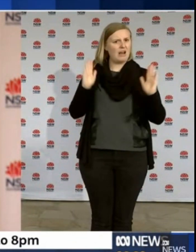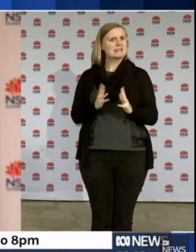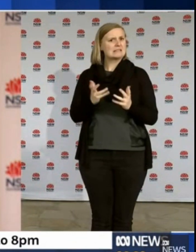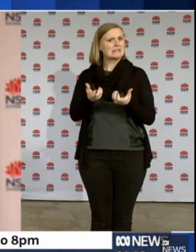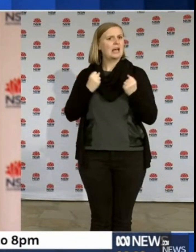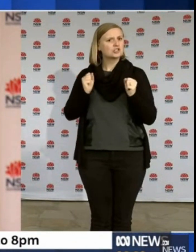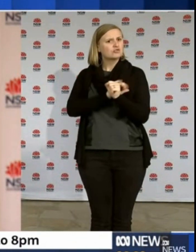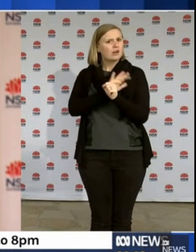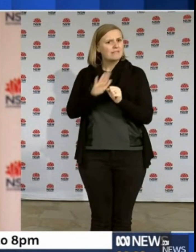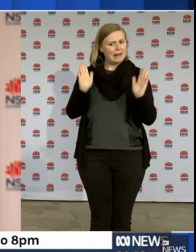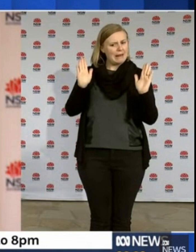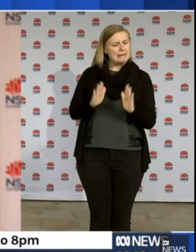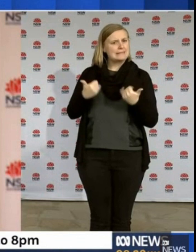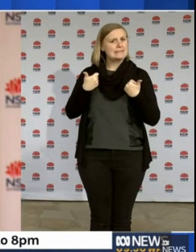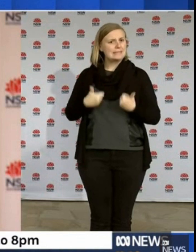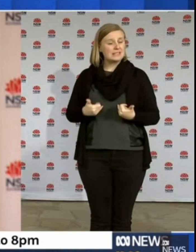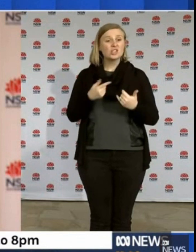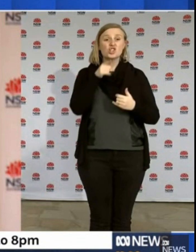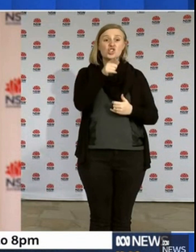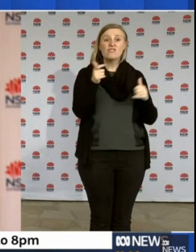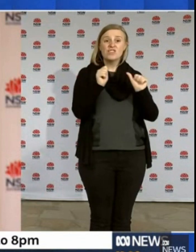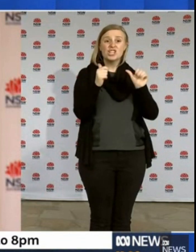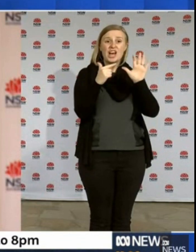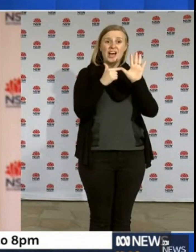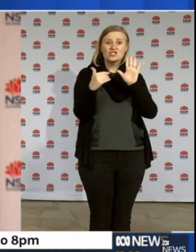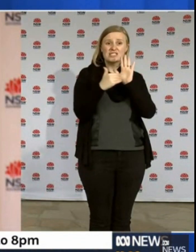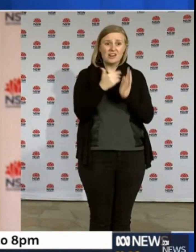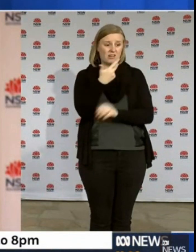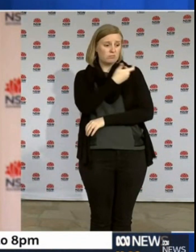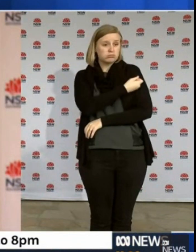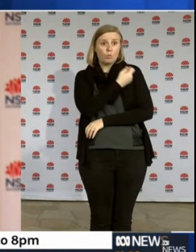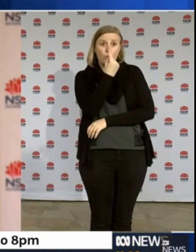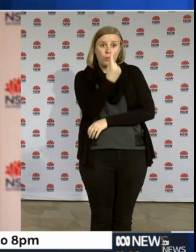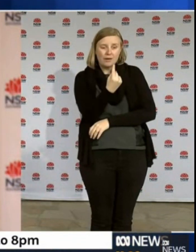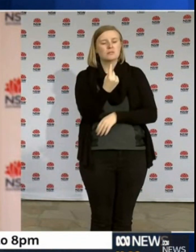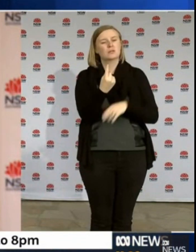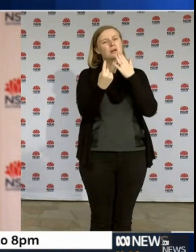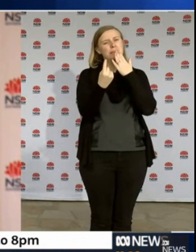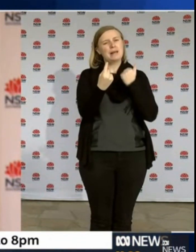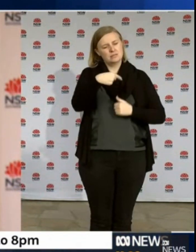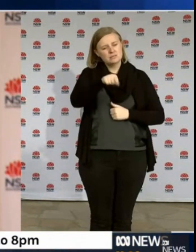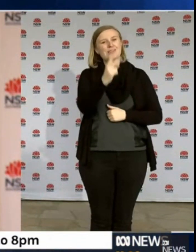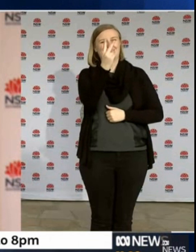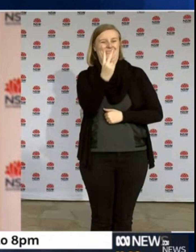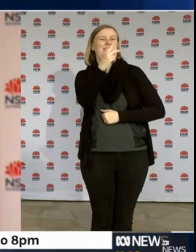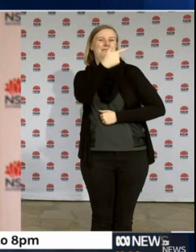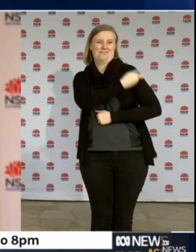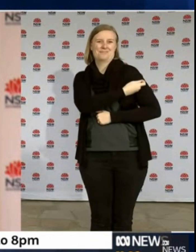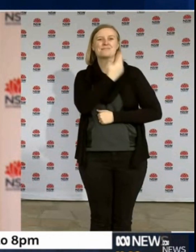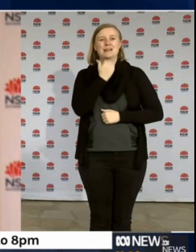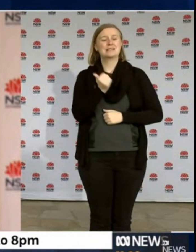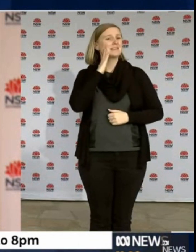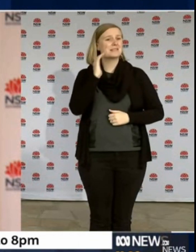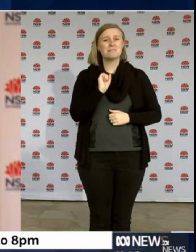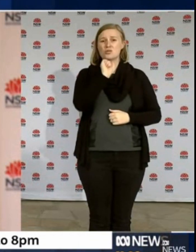it. If you've had your first dose of AstraZeneca, please come forward and get your second dose. It doesn't matter how old you are. If you're over 60, please go to